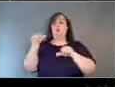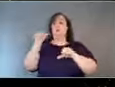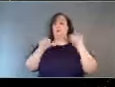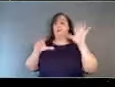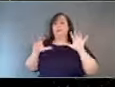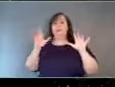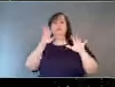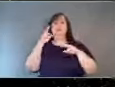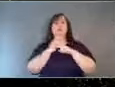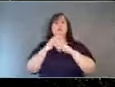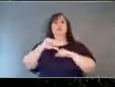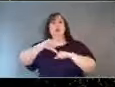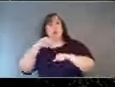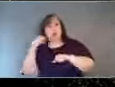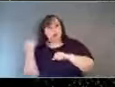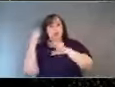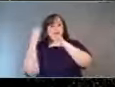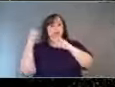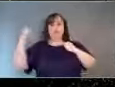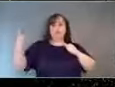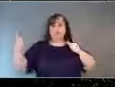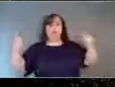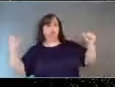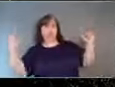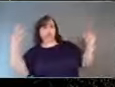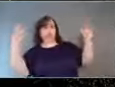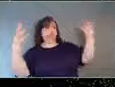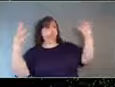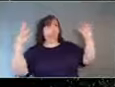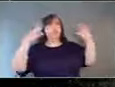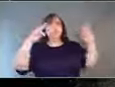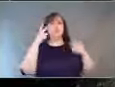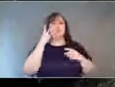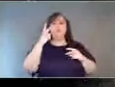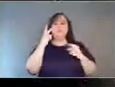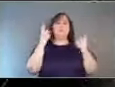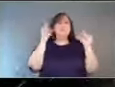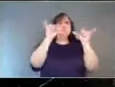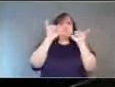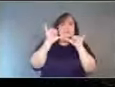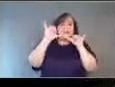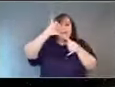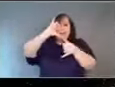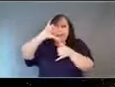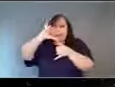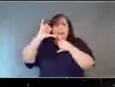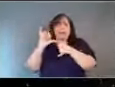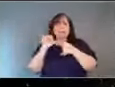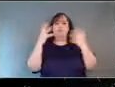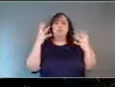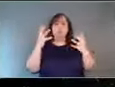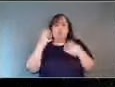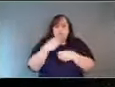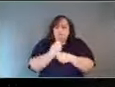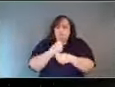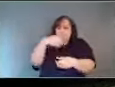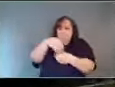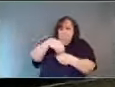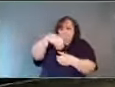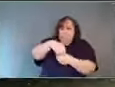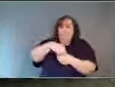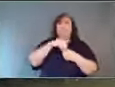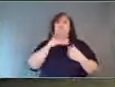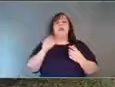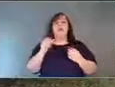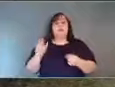to figure out how big the asteroid is and what it's made of. And all of this gets publicly posted on a website run by the Center for